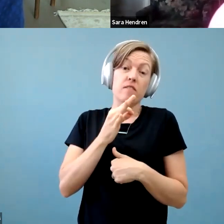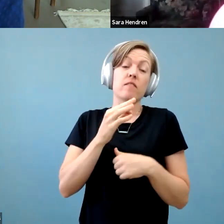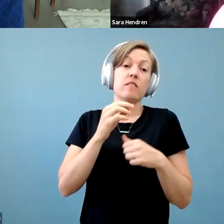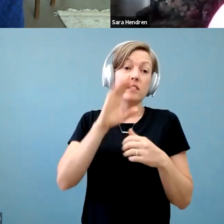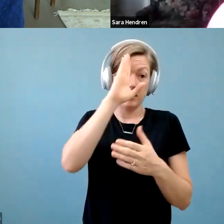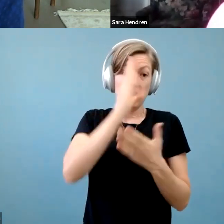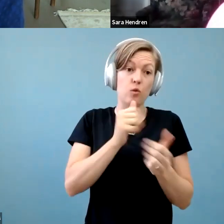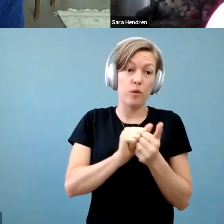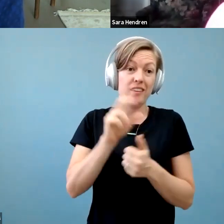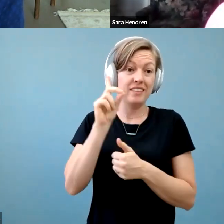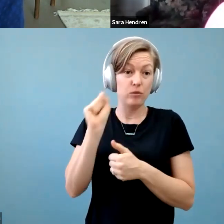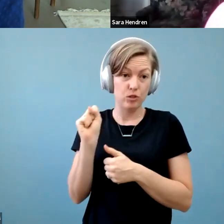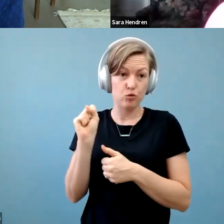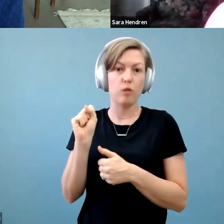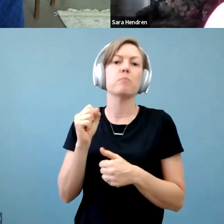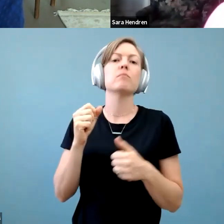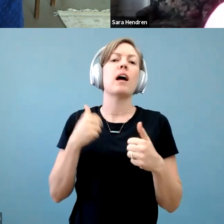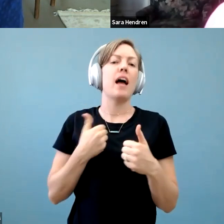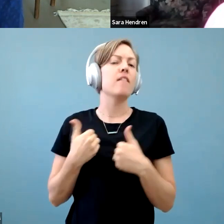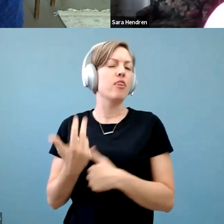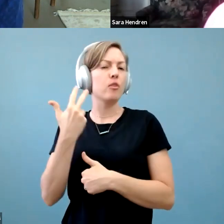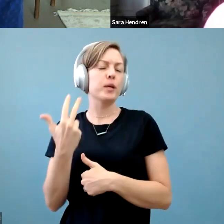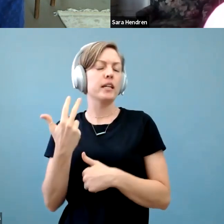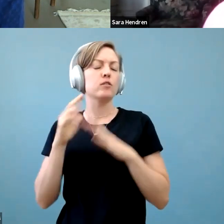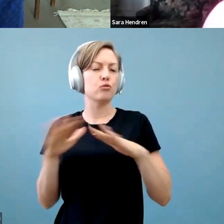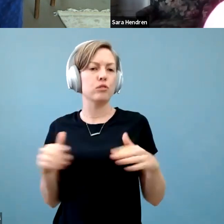have 3 children. And so I come to this